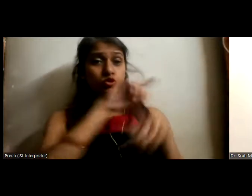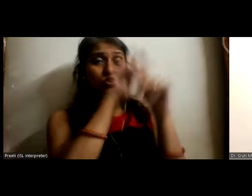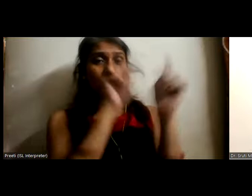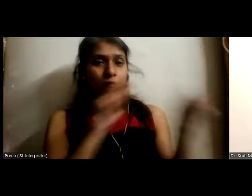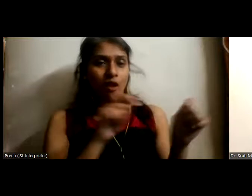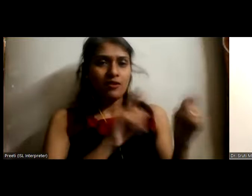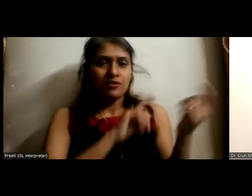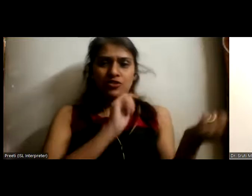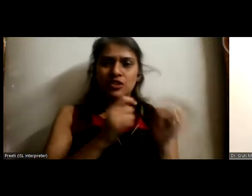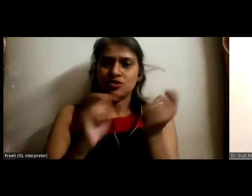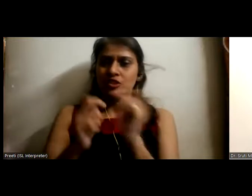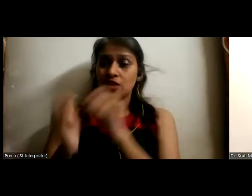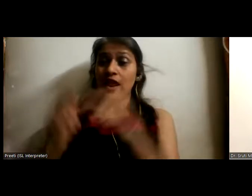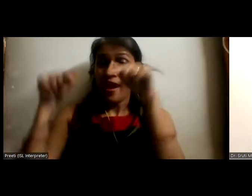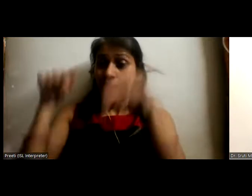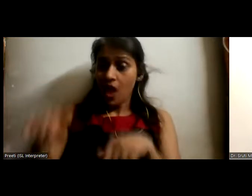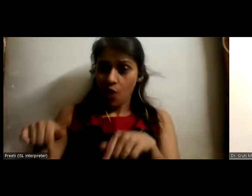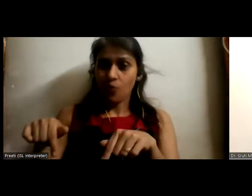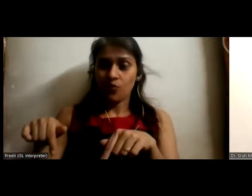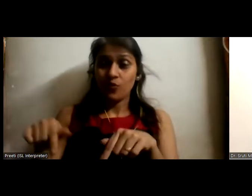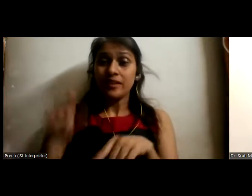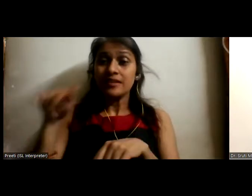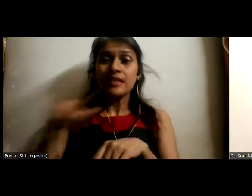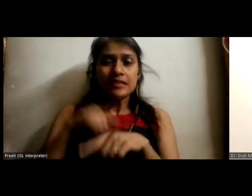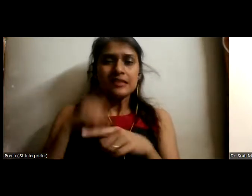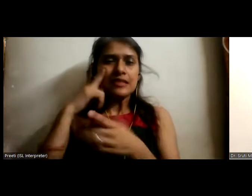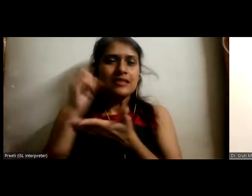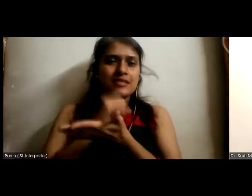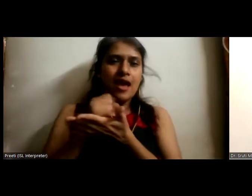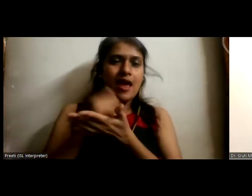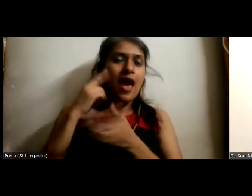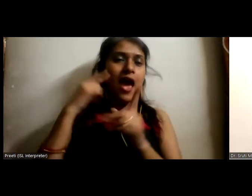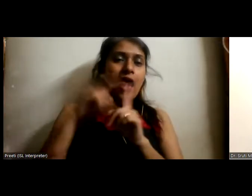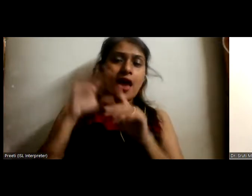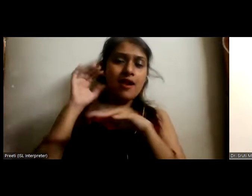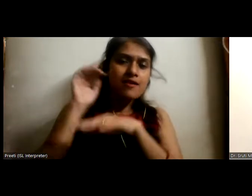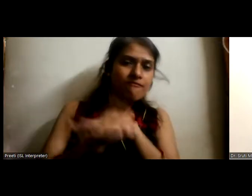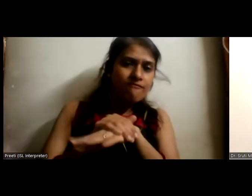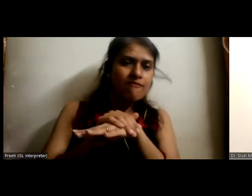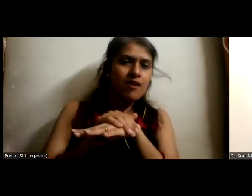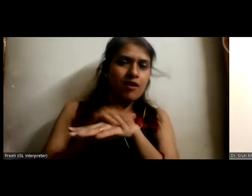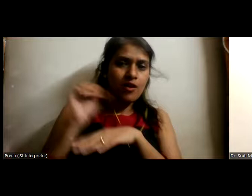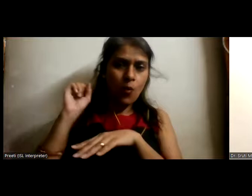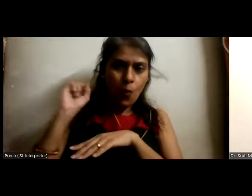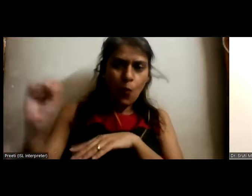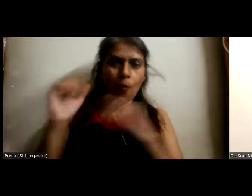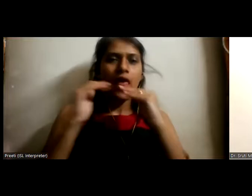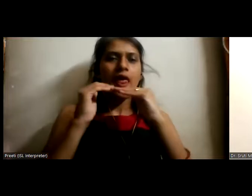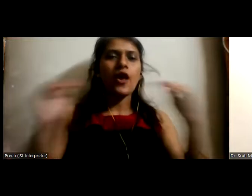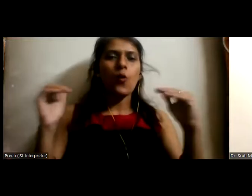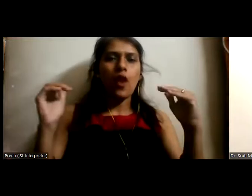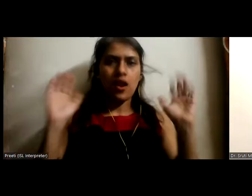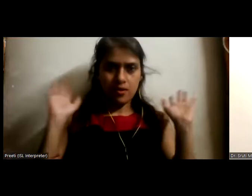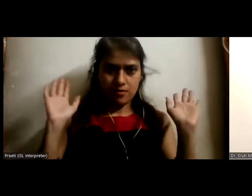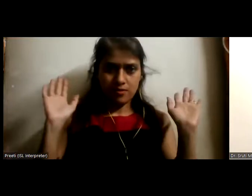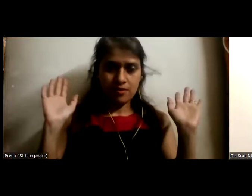we are in the crossroads where we are trying to identify disability either into the equality or into